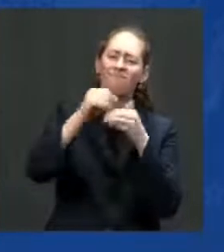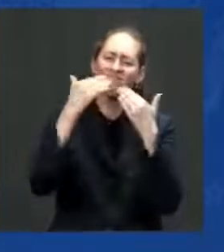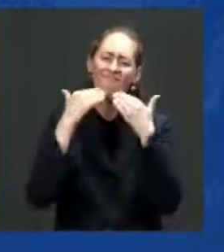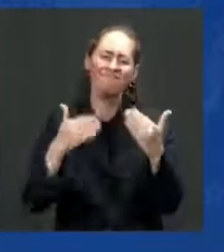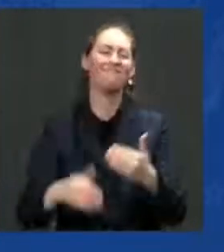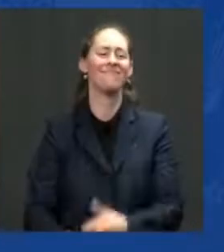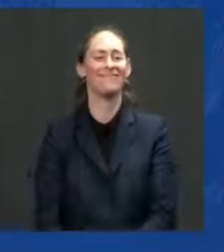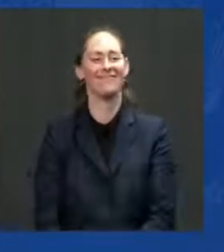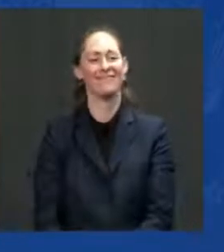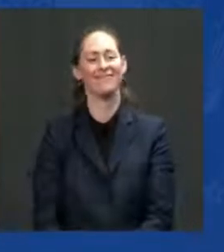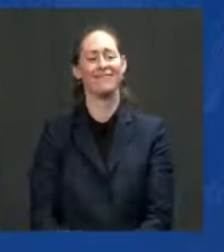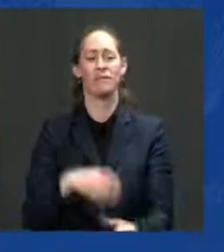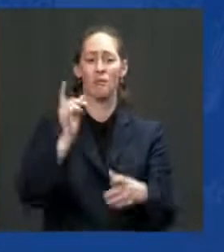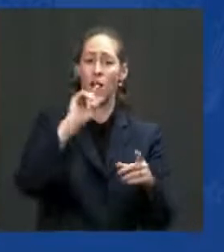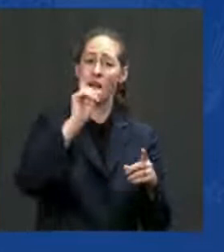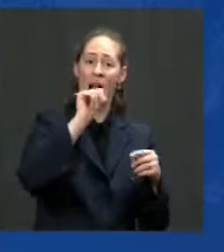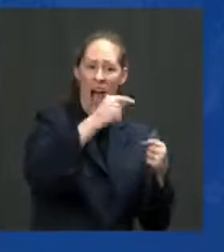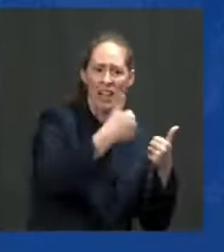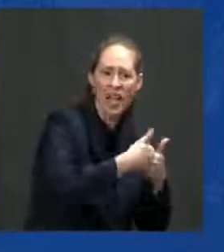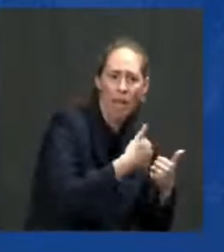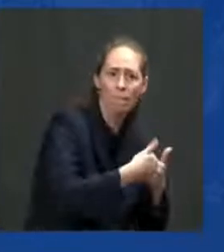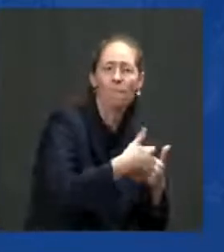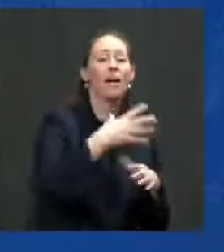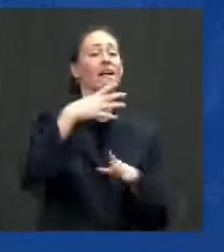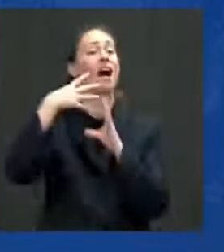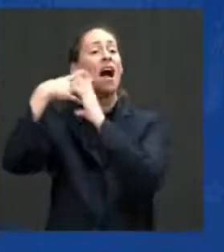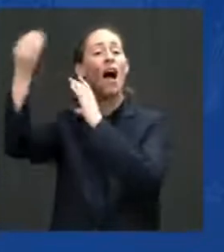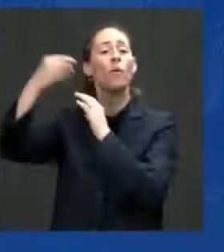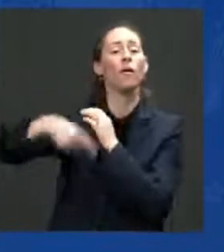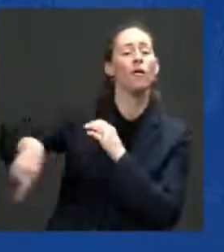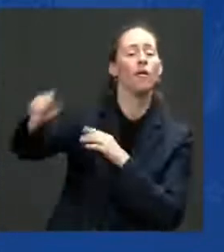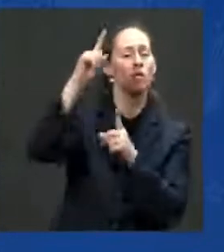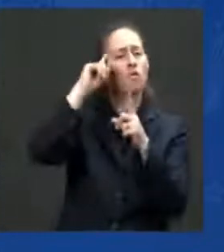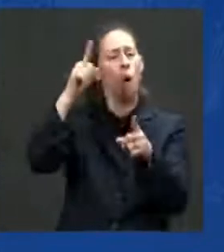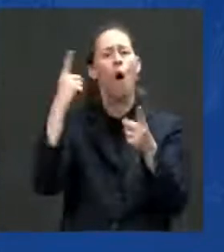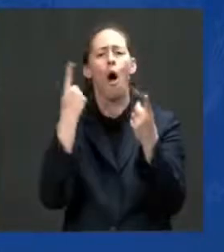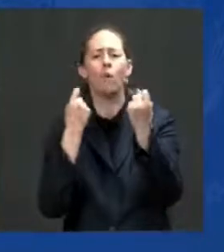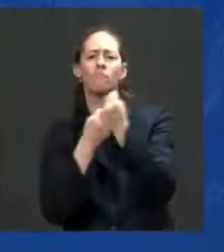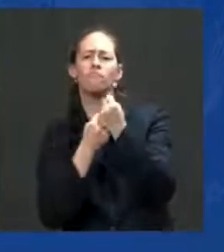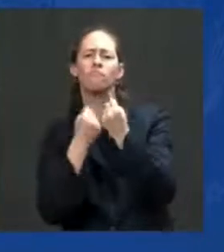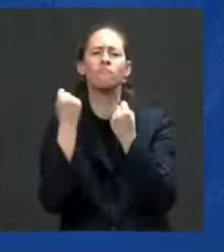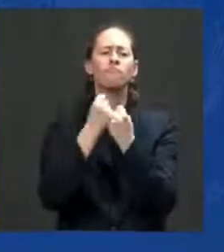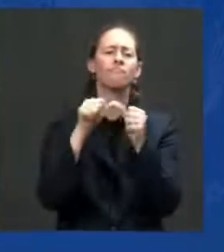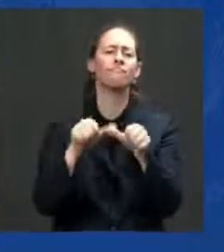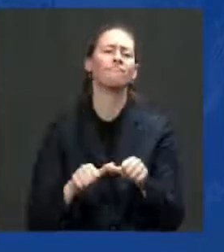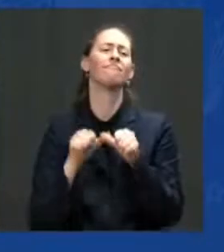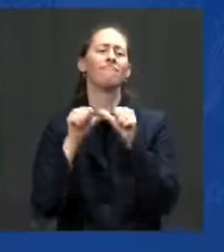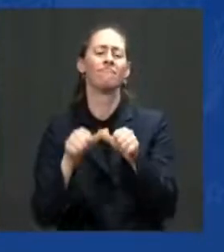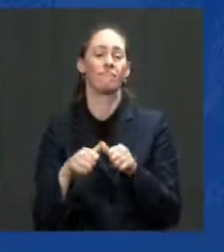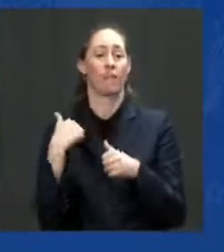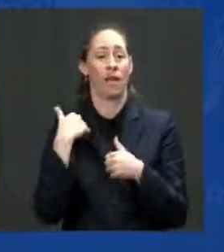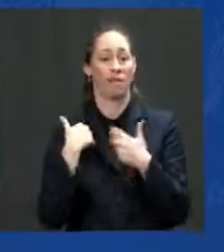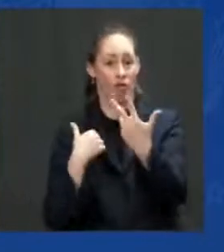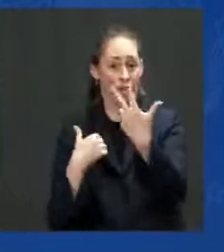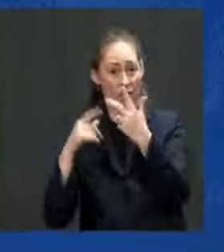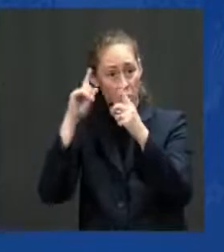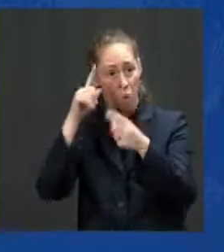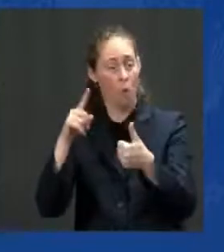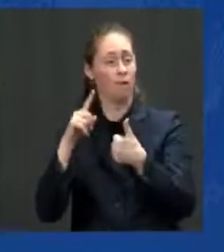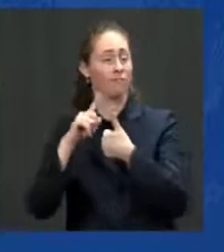and off the field because they take care of each other. We live by 3 words: trust, loyalty, and